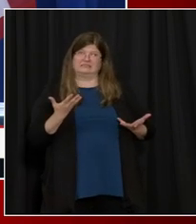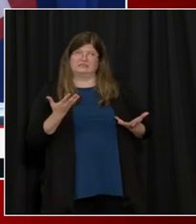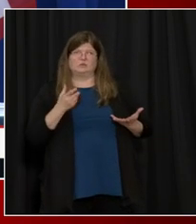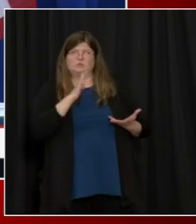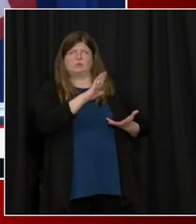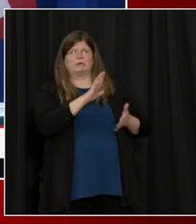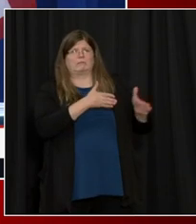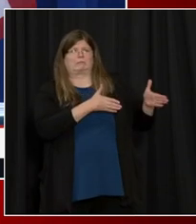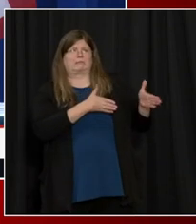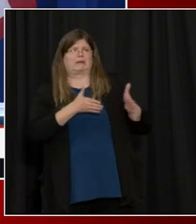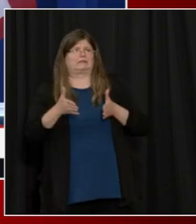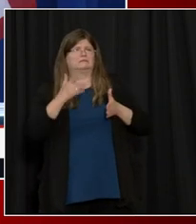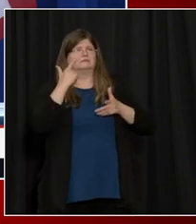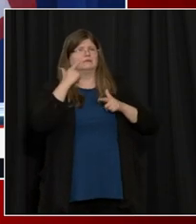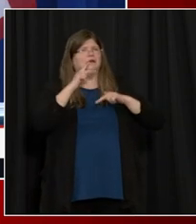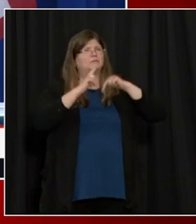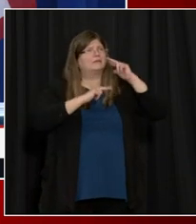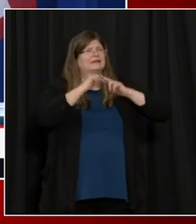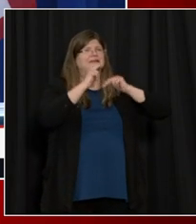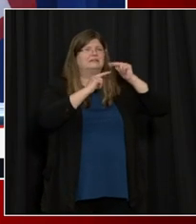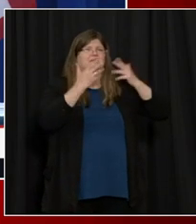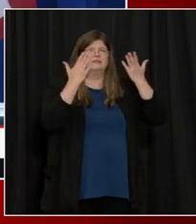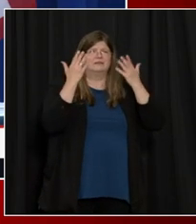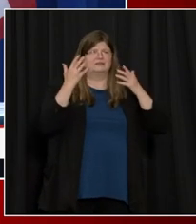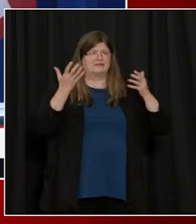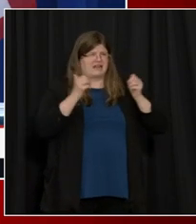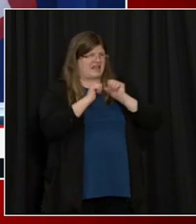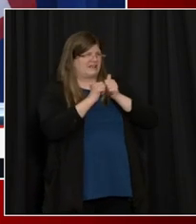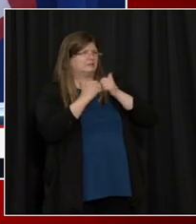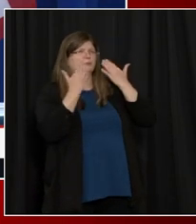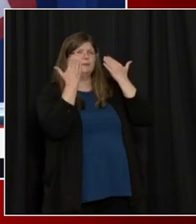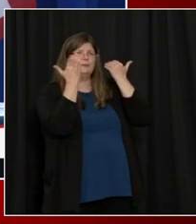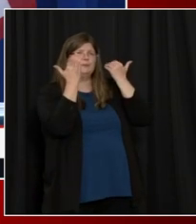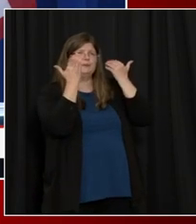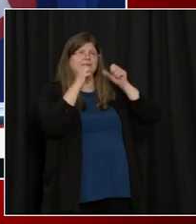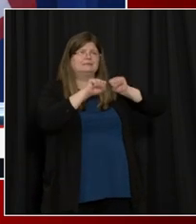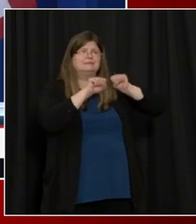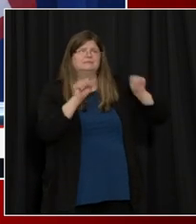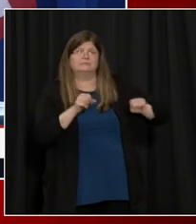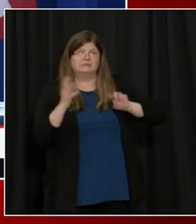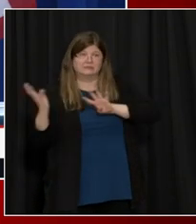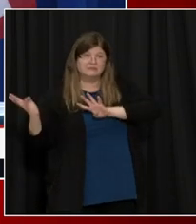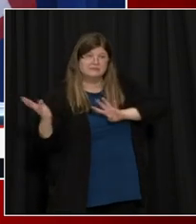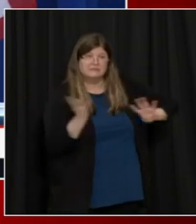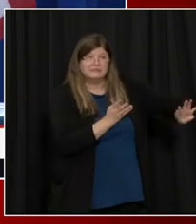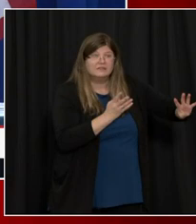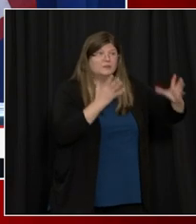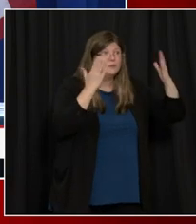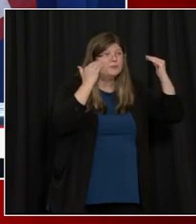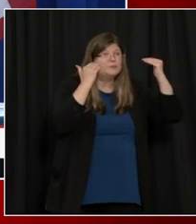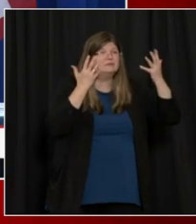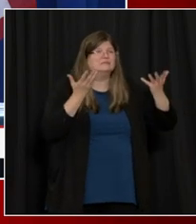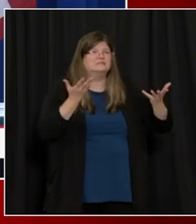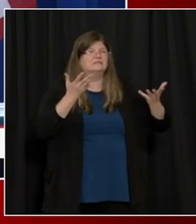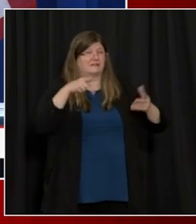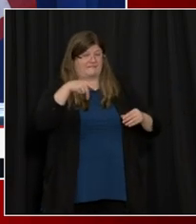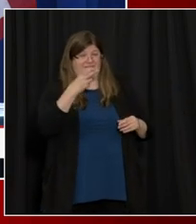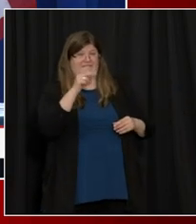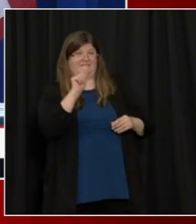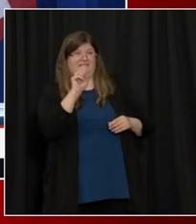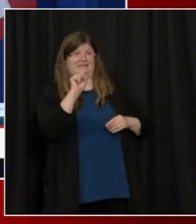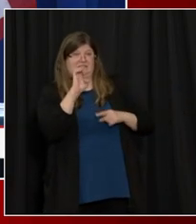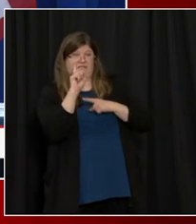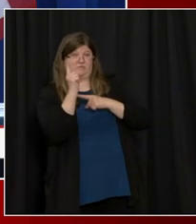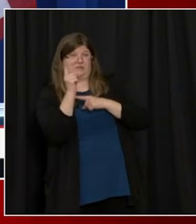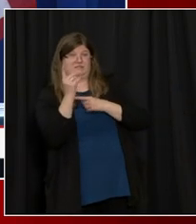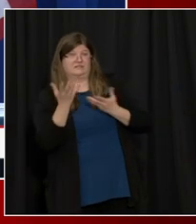centers? And if we have cooling centers under phase one? We actually, Homeland